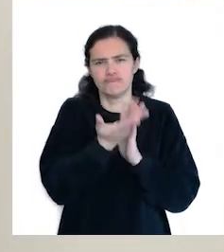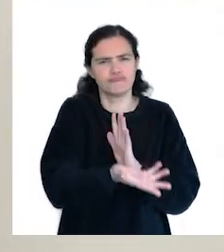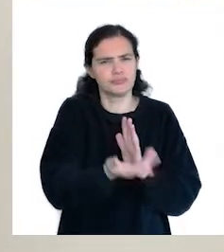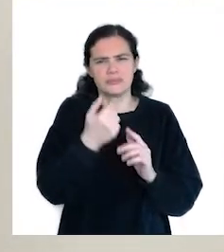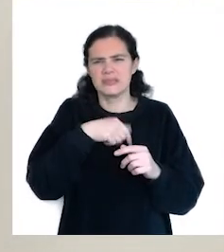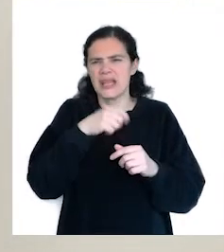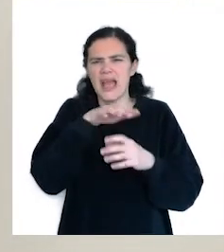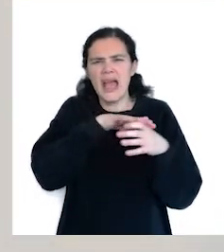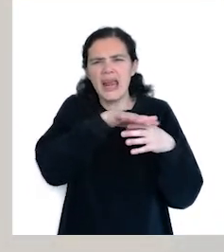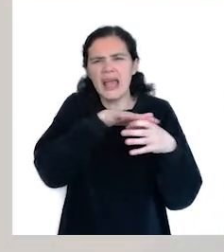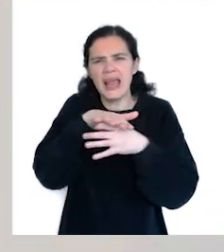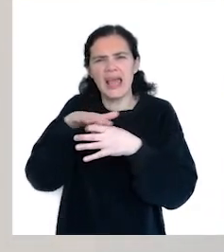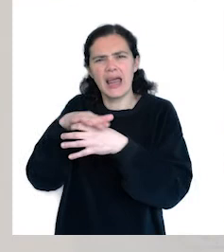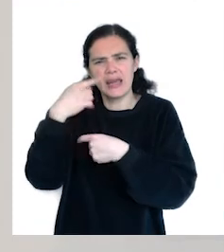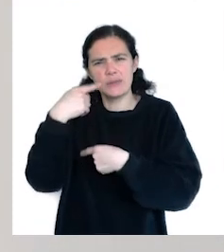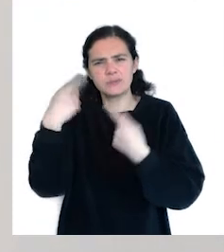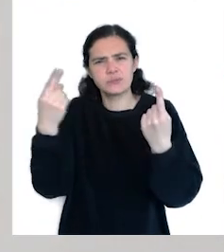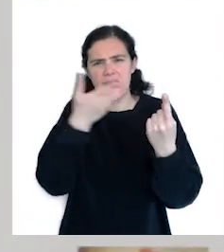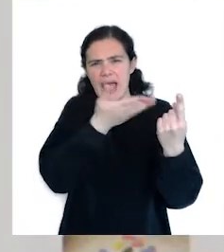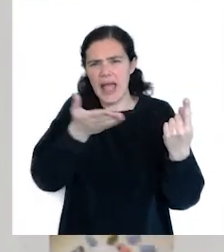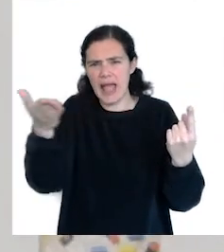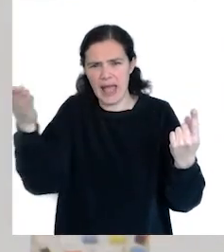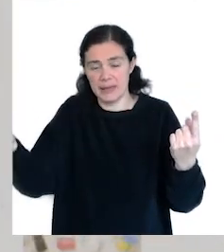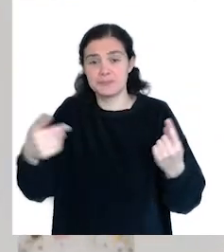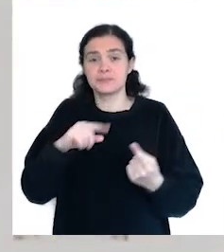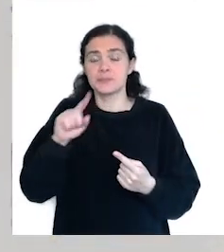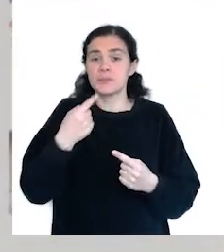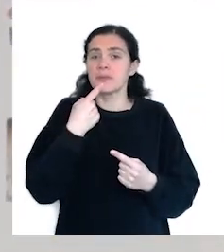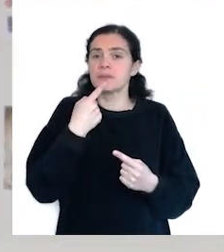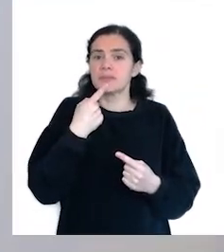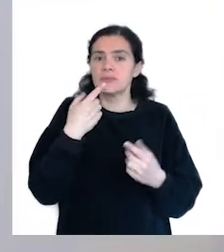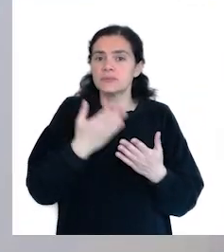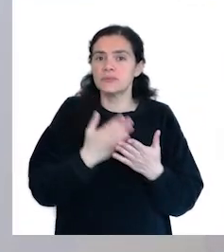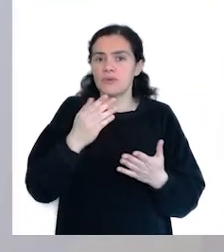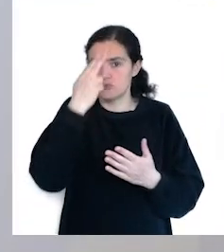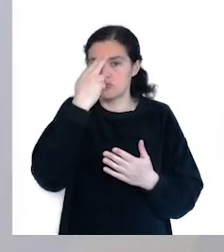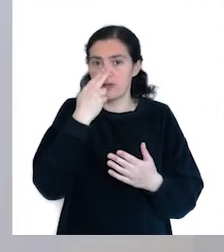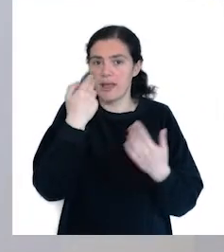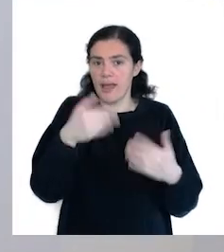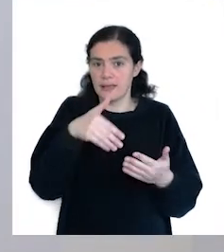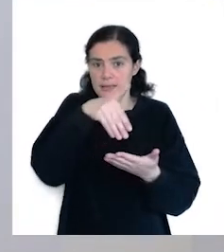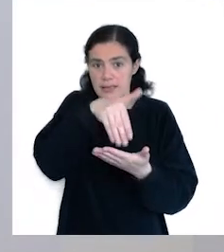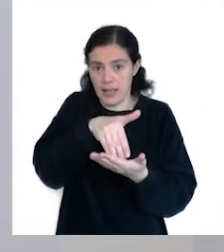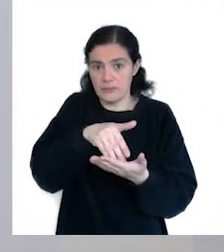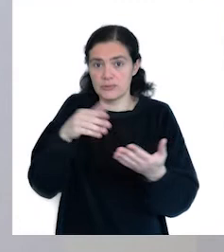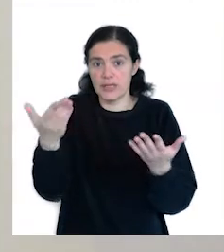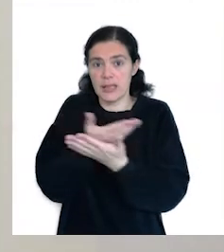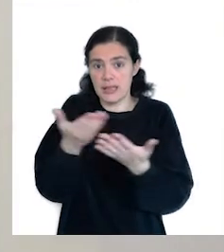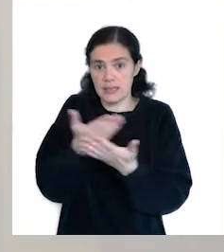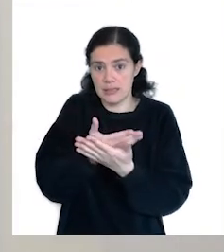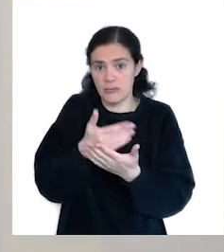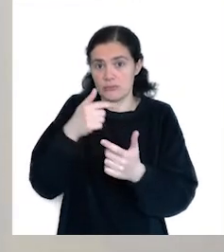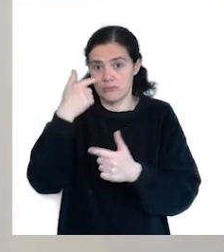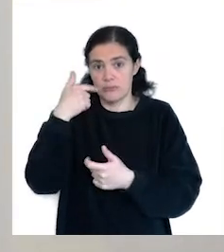2011. Pauline Oliveros. All the disciplines are represented here. You realize that not only you have the history